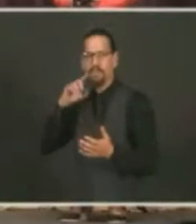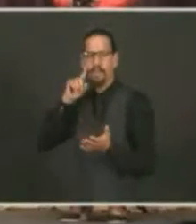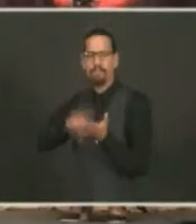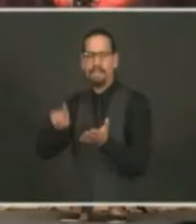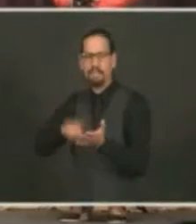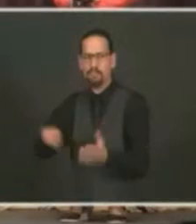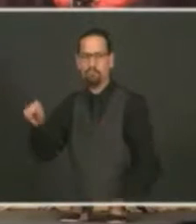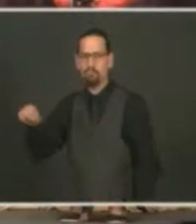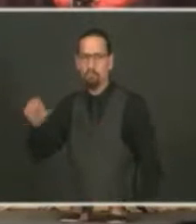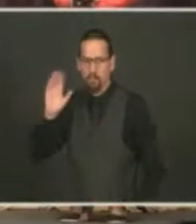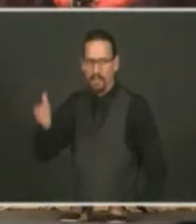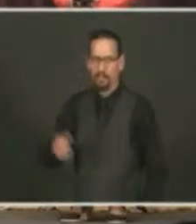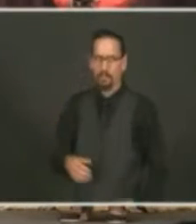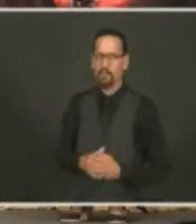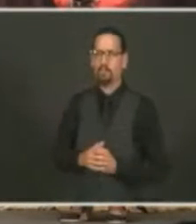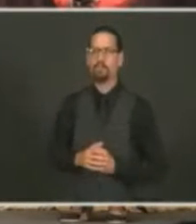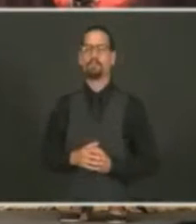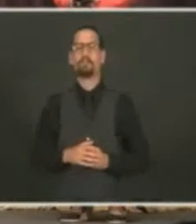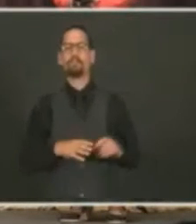I'm sorry,